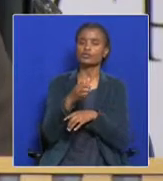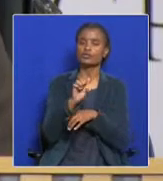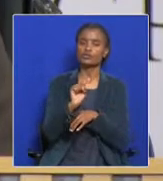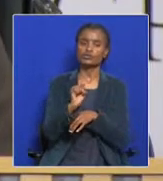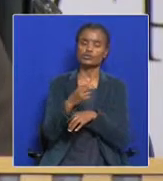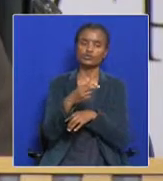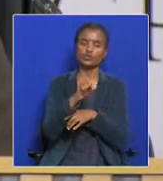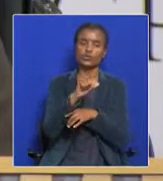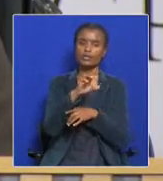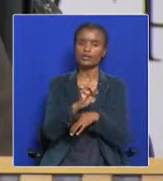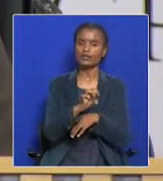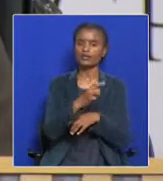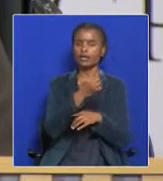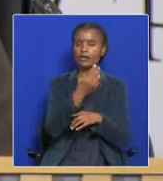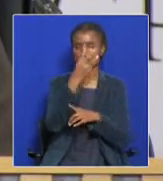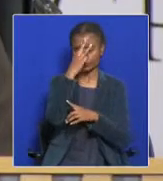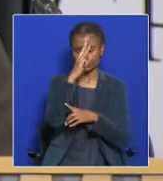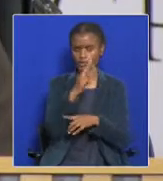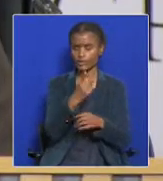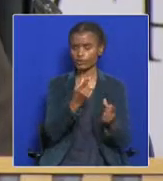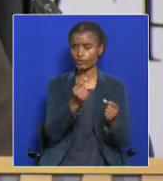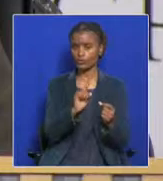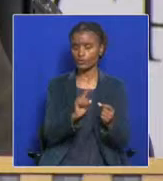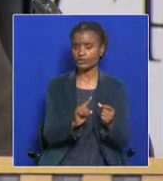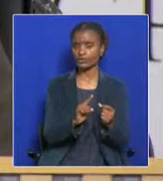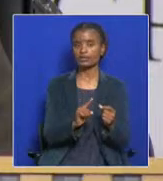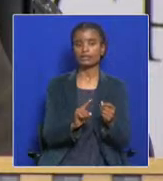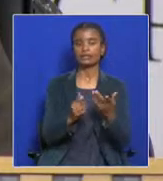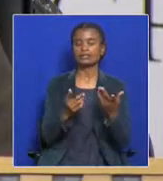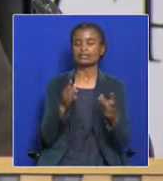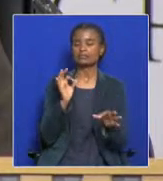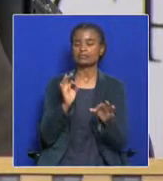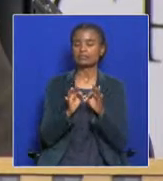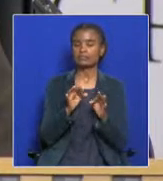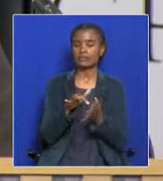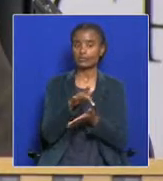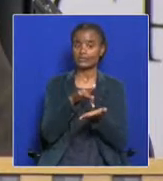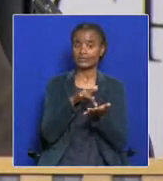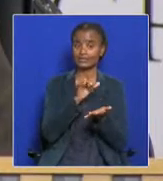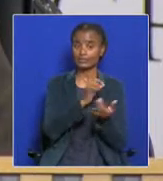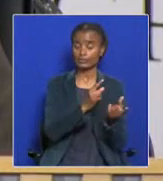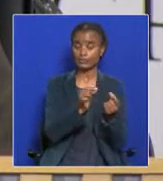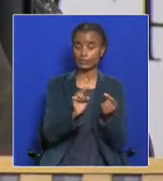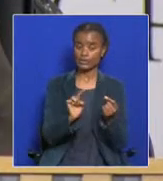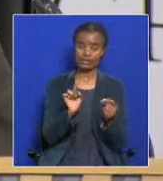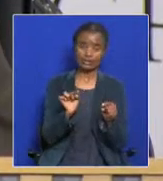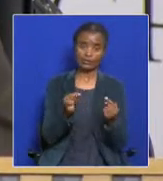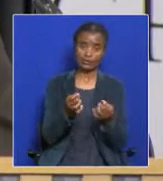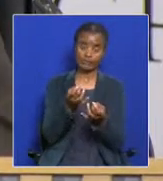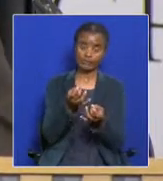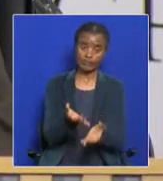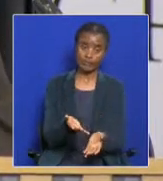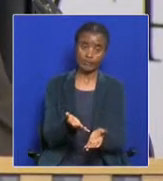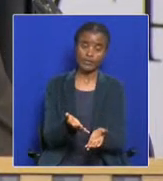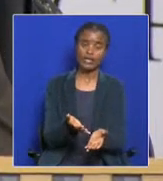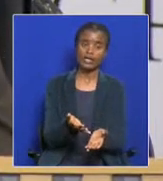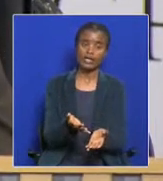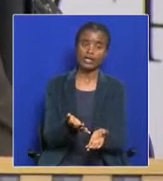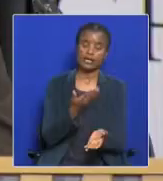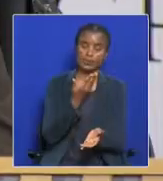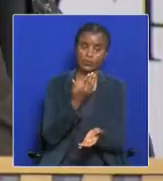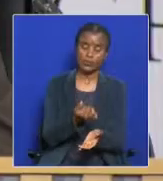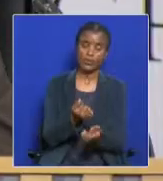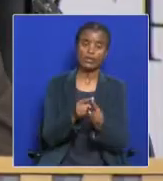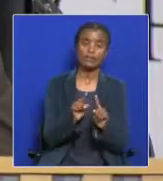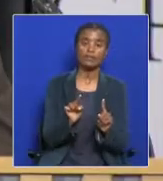he do? I can't tell you his exact designation, but I know he's one of the the officers there